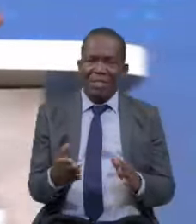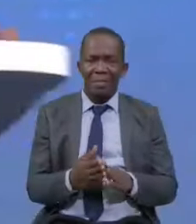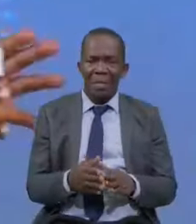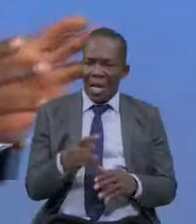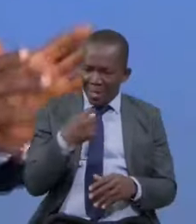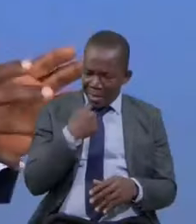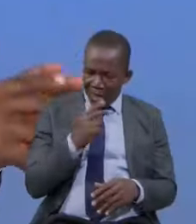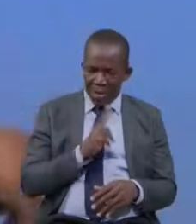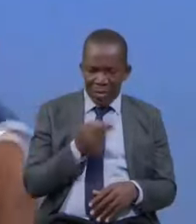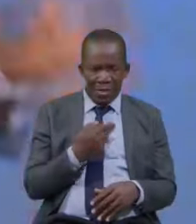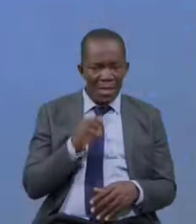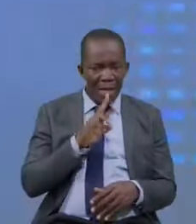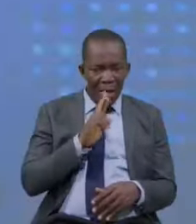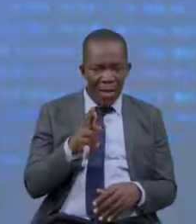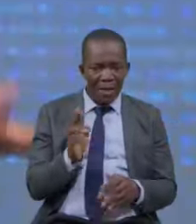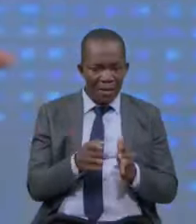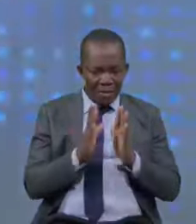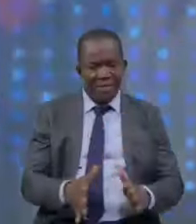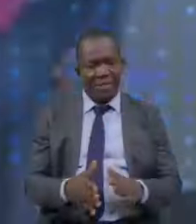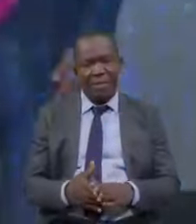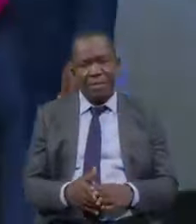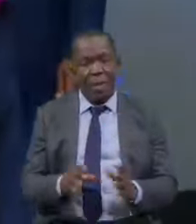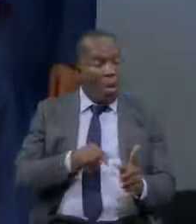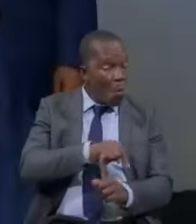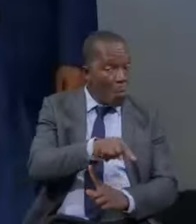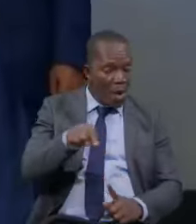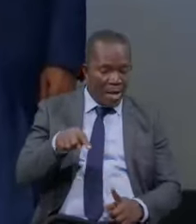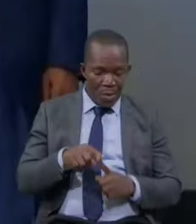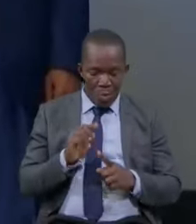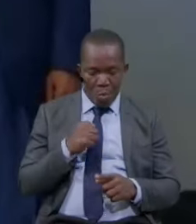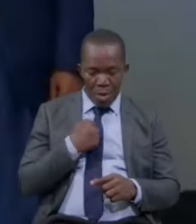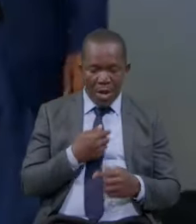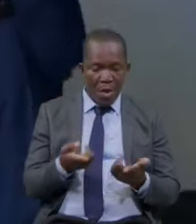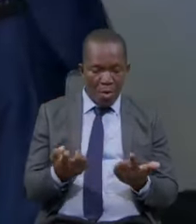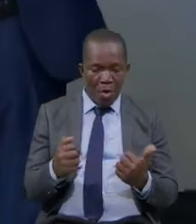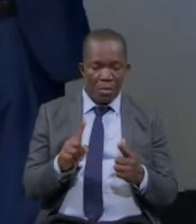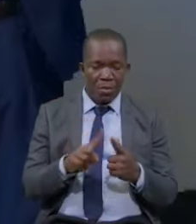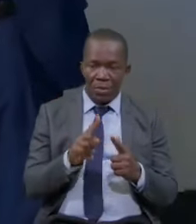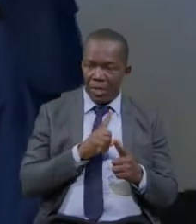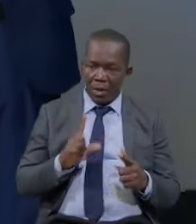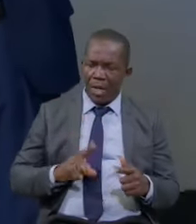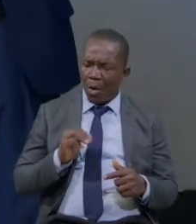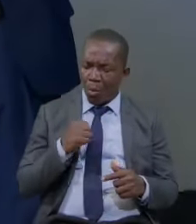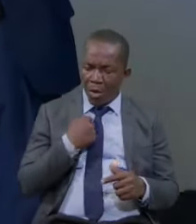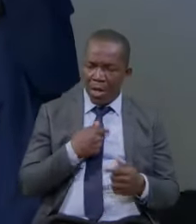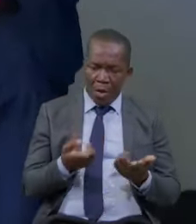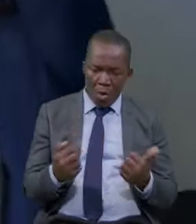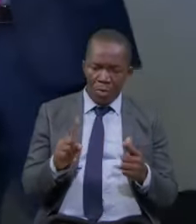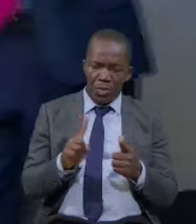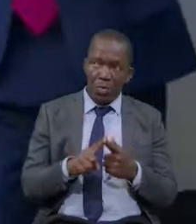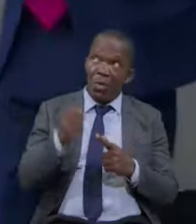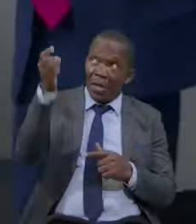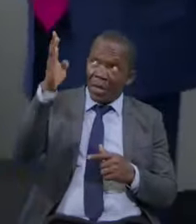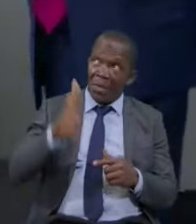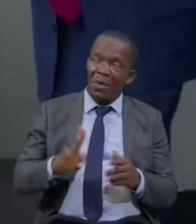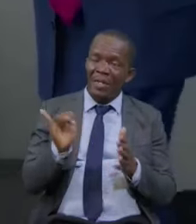Lord, and we come to the God who is able, he so touches our lives, it